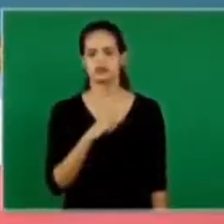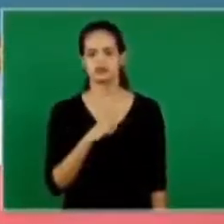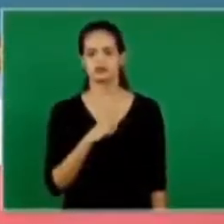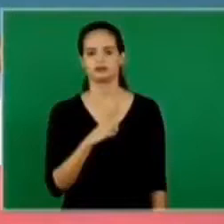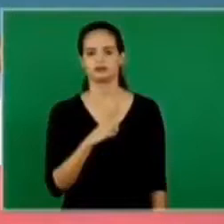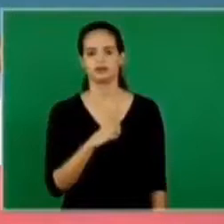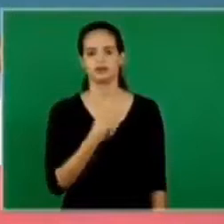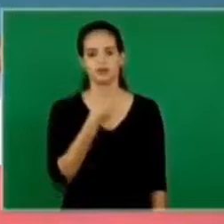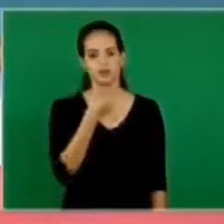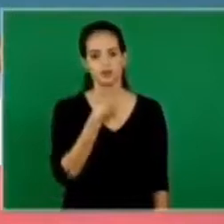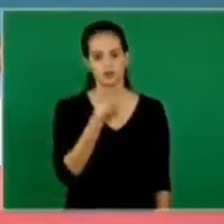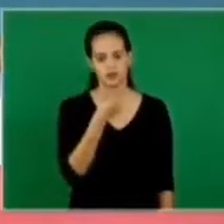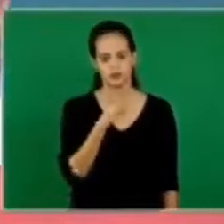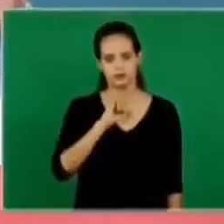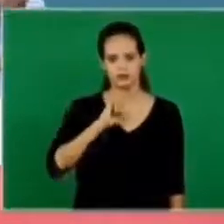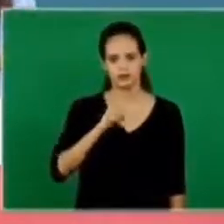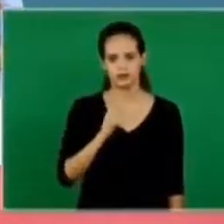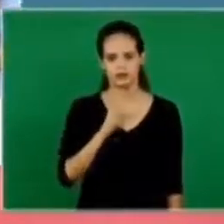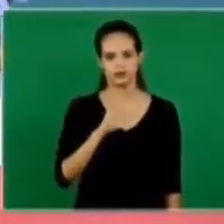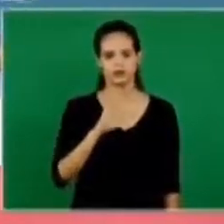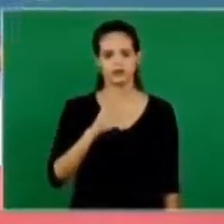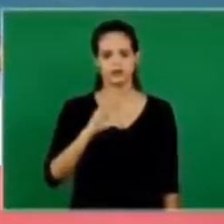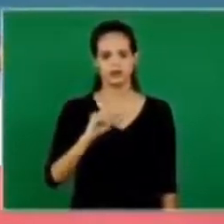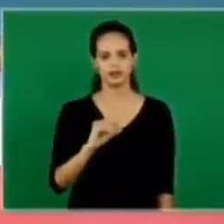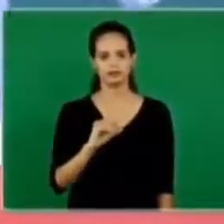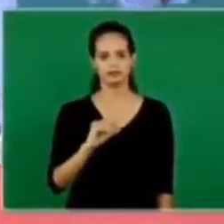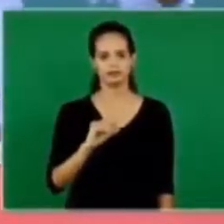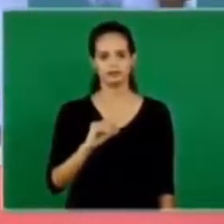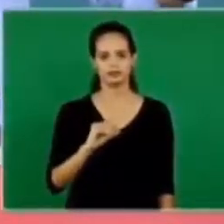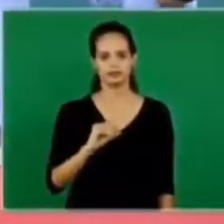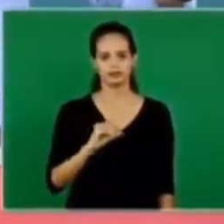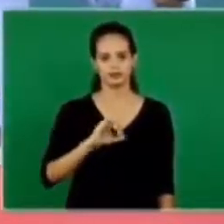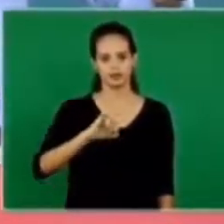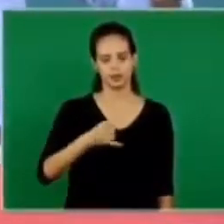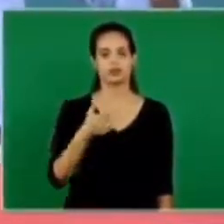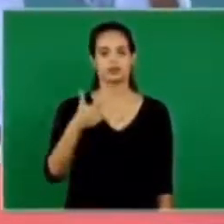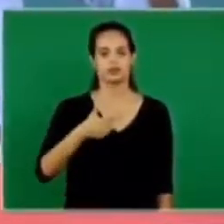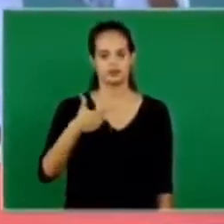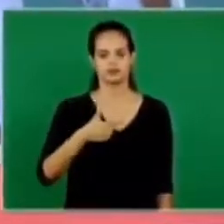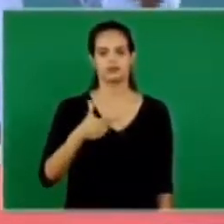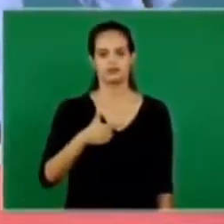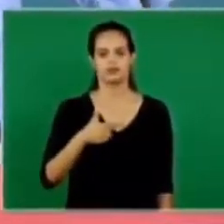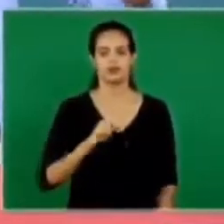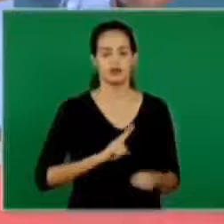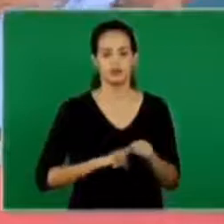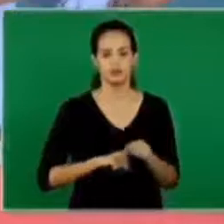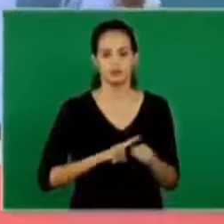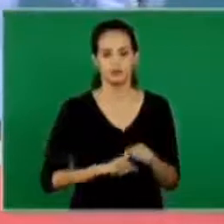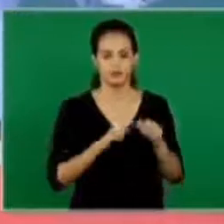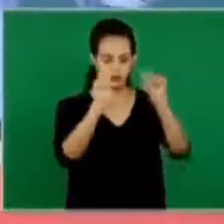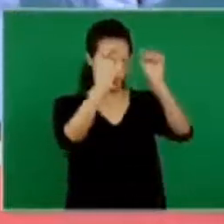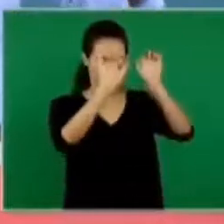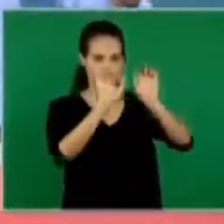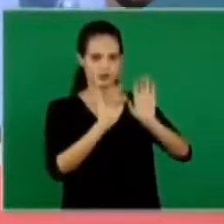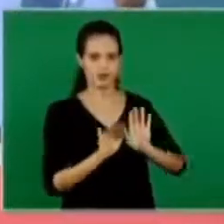Jacob, before we go to the next question, Jacob, when he was blessed in